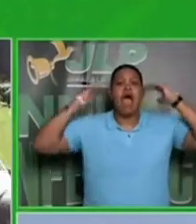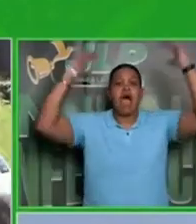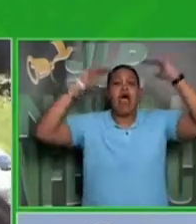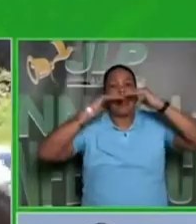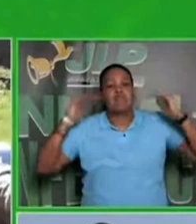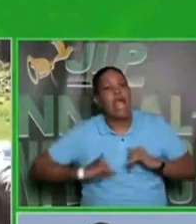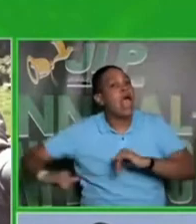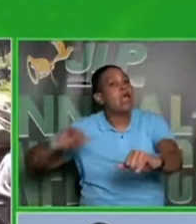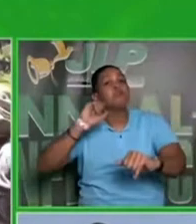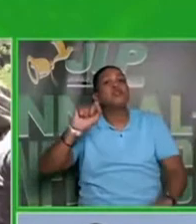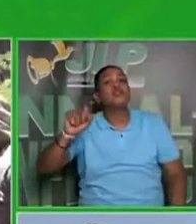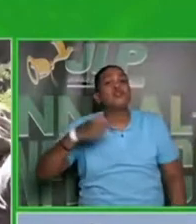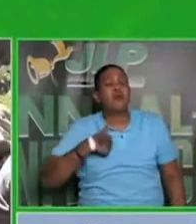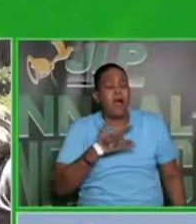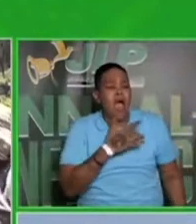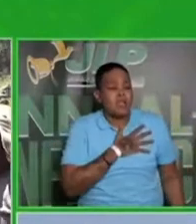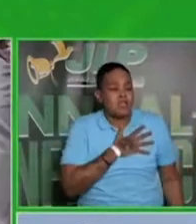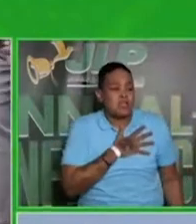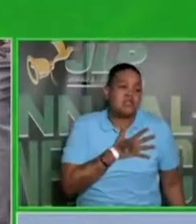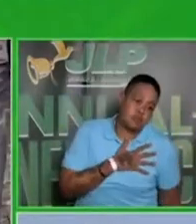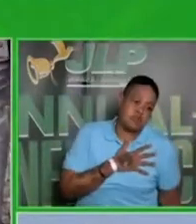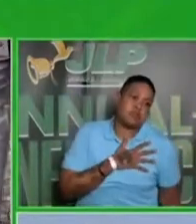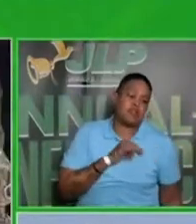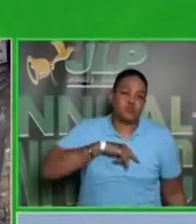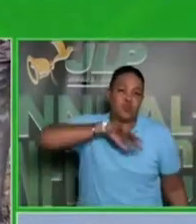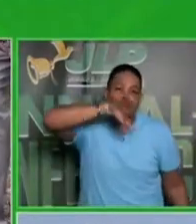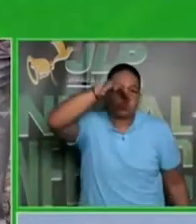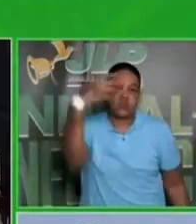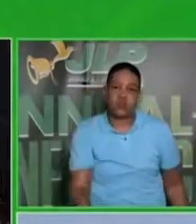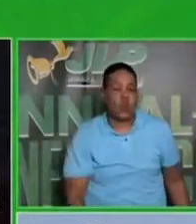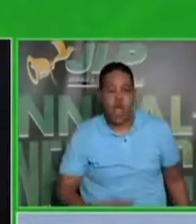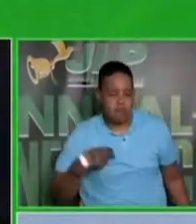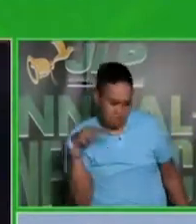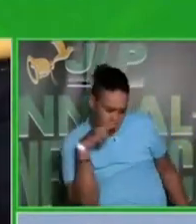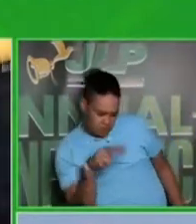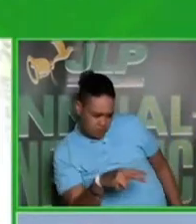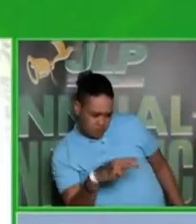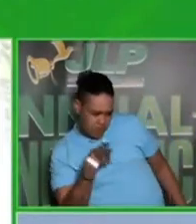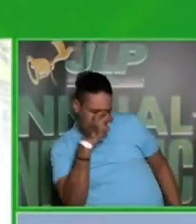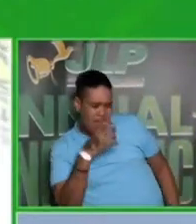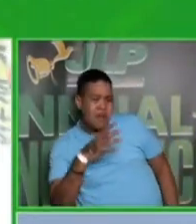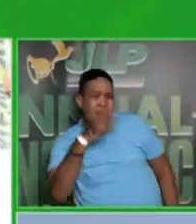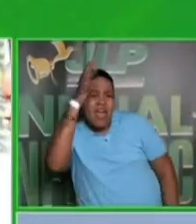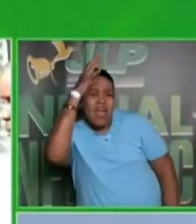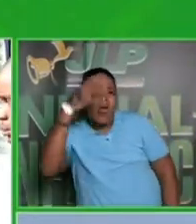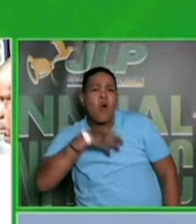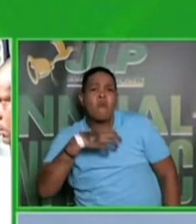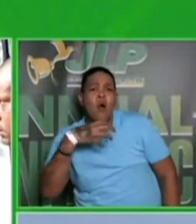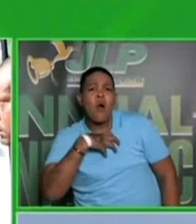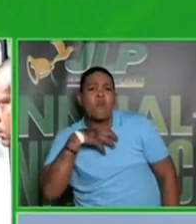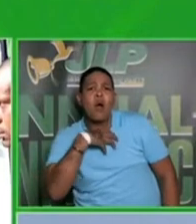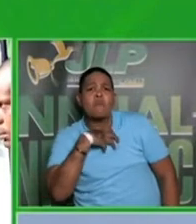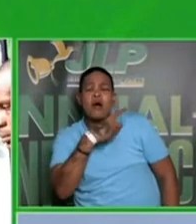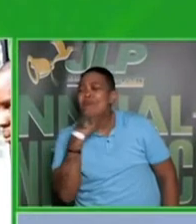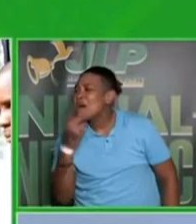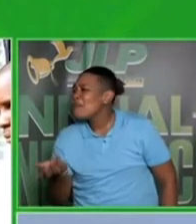So it really pains my heart as I move around and I hear parents complaining about